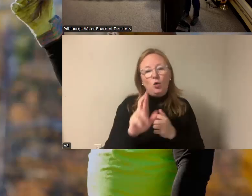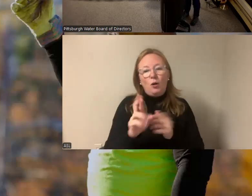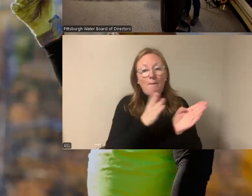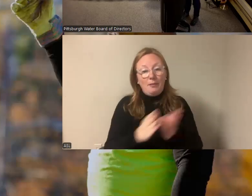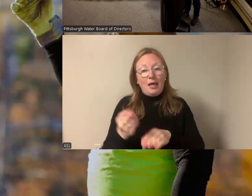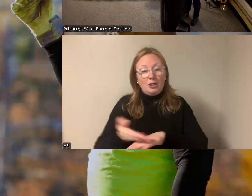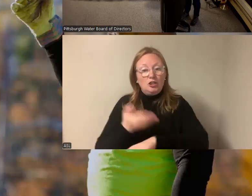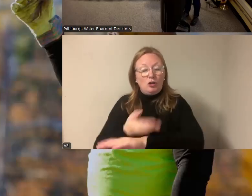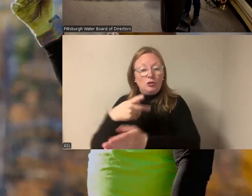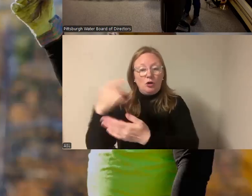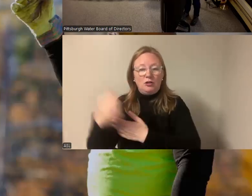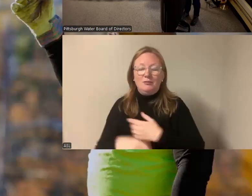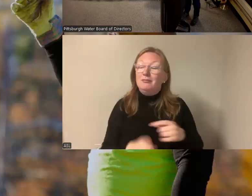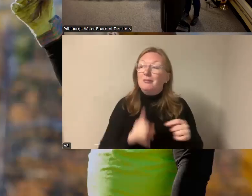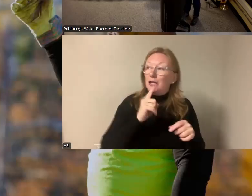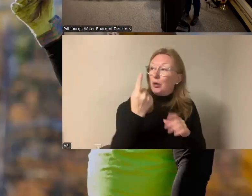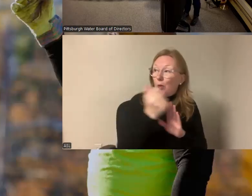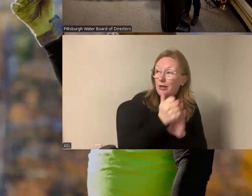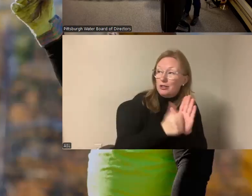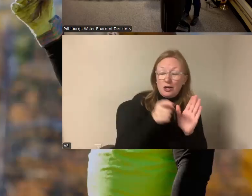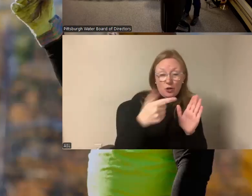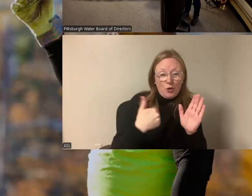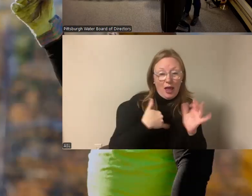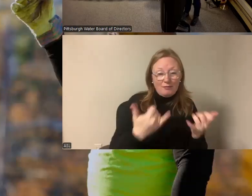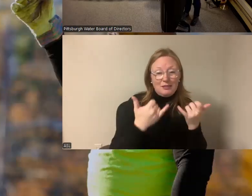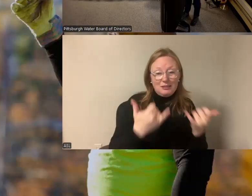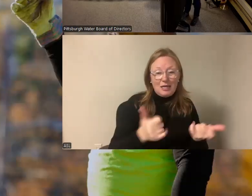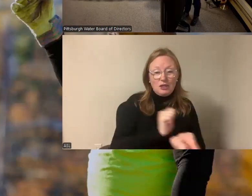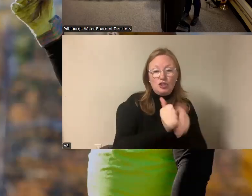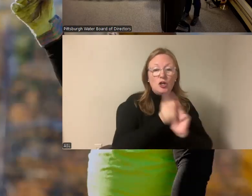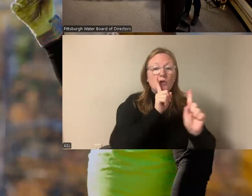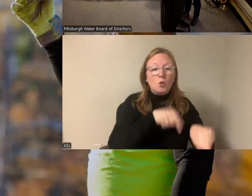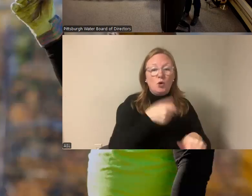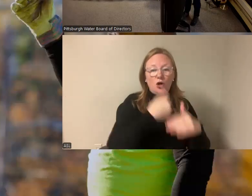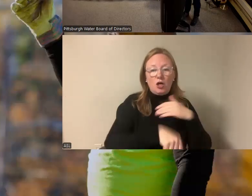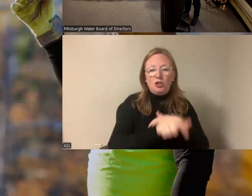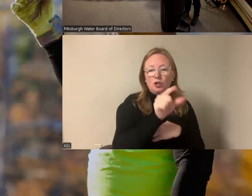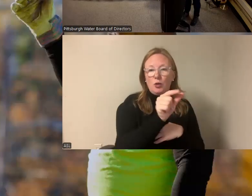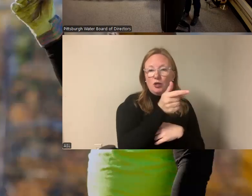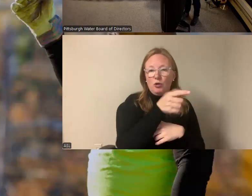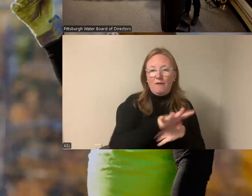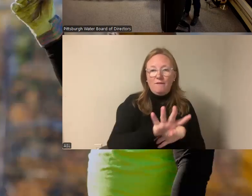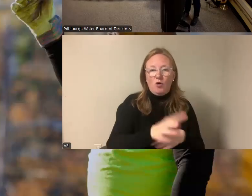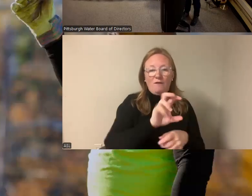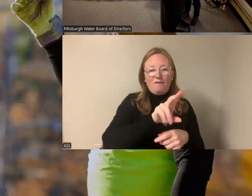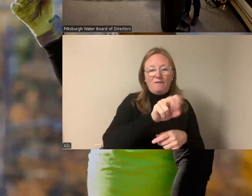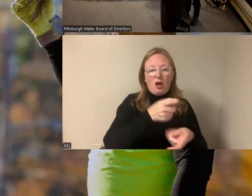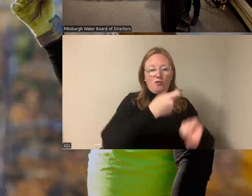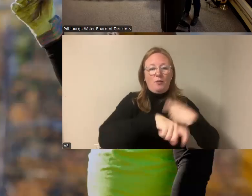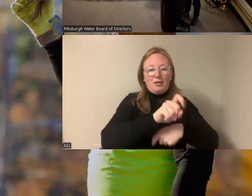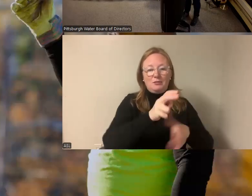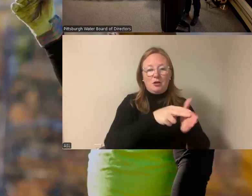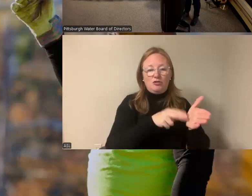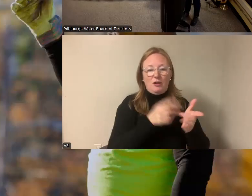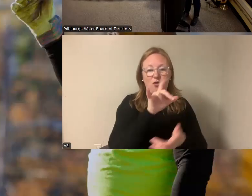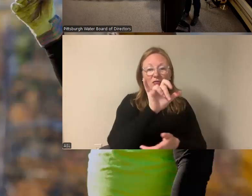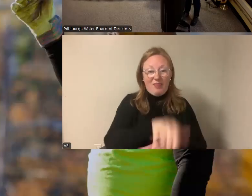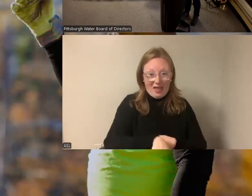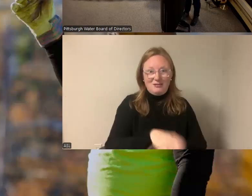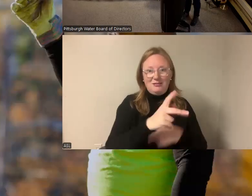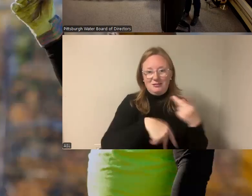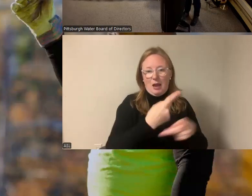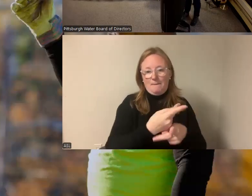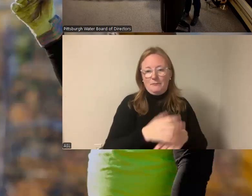fact, one of the agenda items you're going to have today is a change order under our 2024 valve replacement contract just for that, so that we